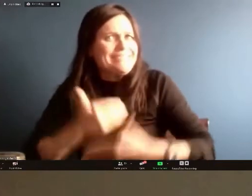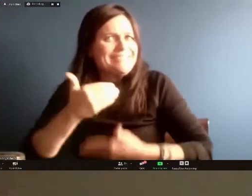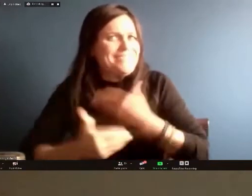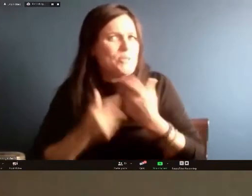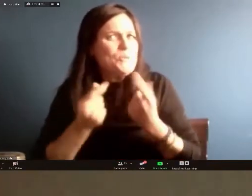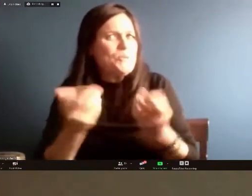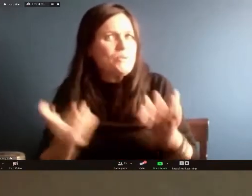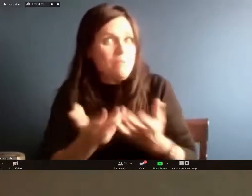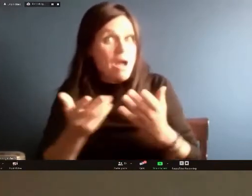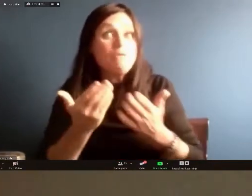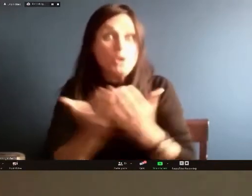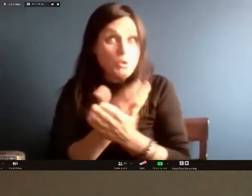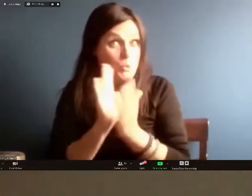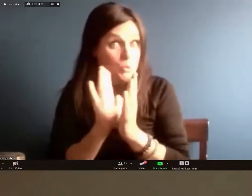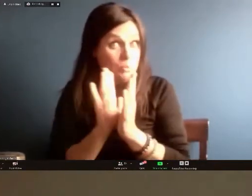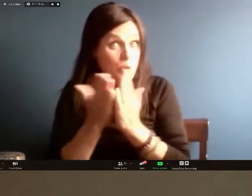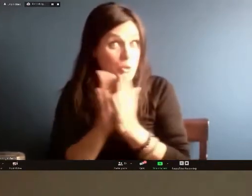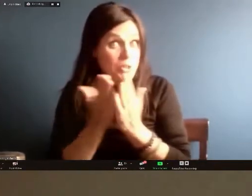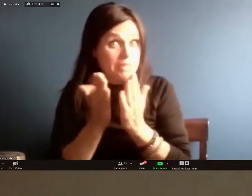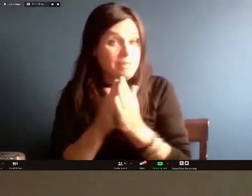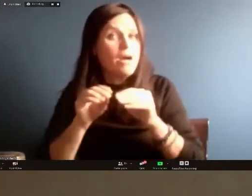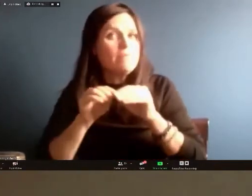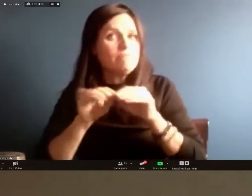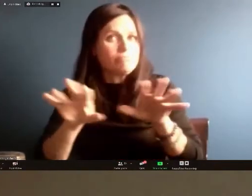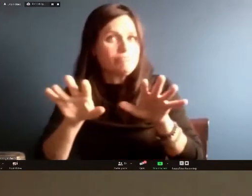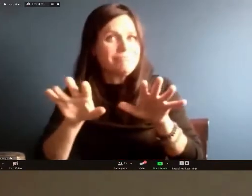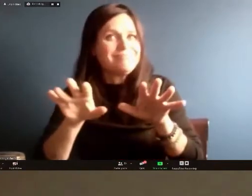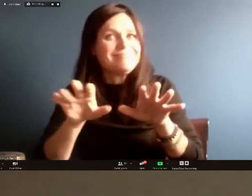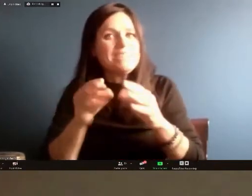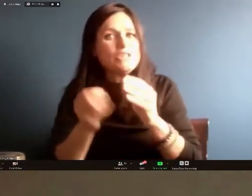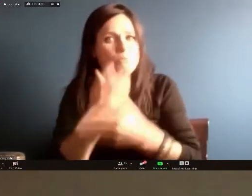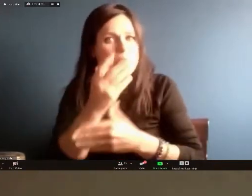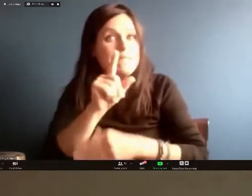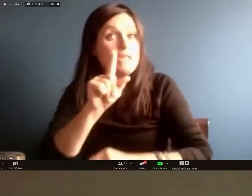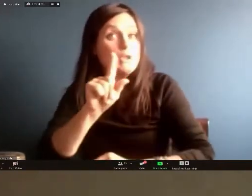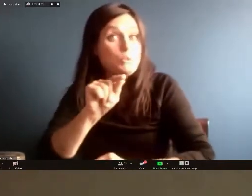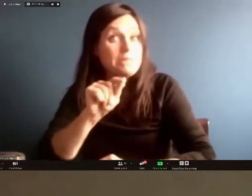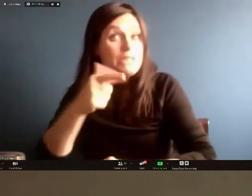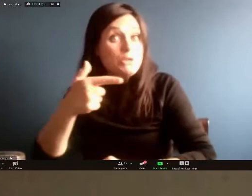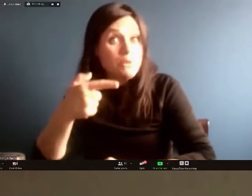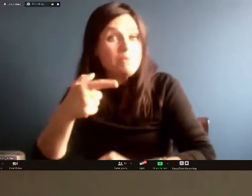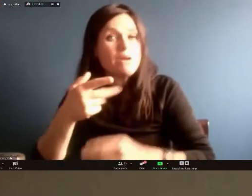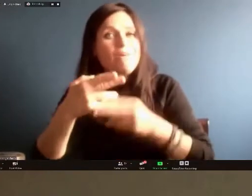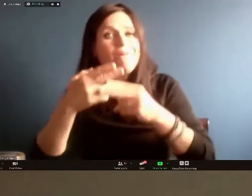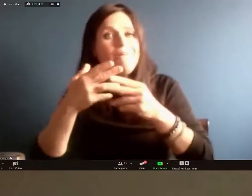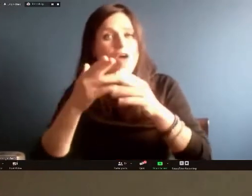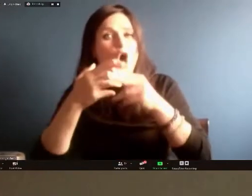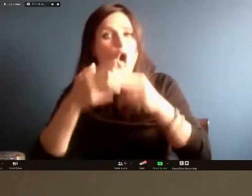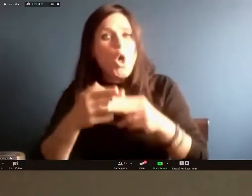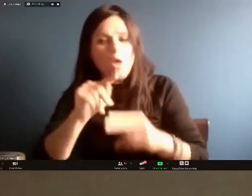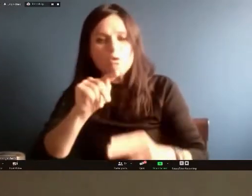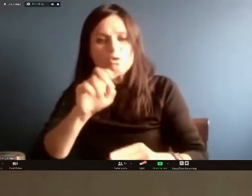a new book coming out in spring of 2021. It's called Tremendous Things.